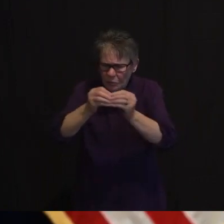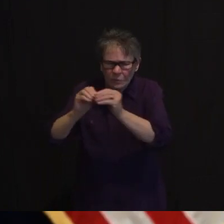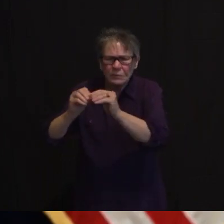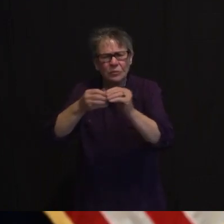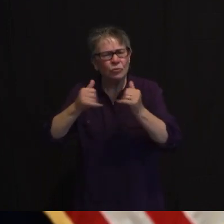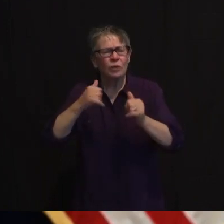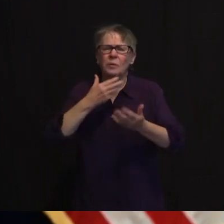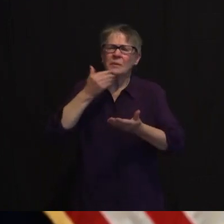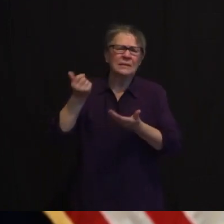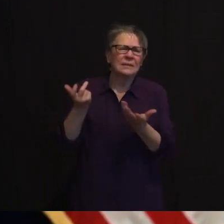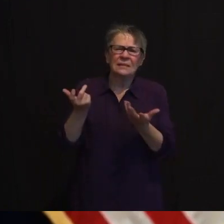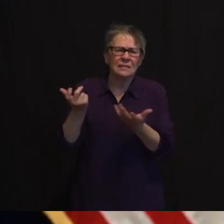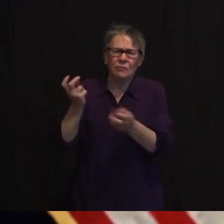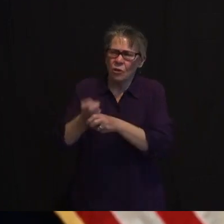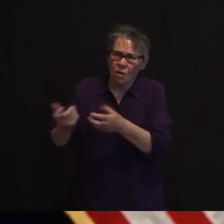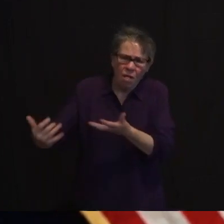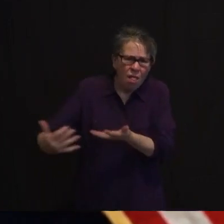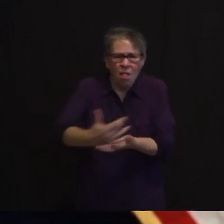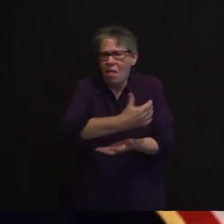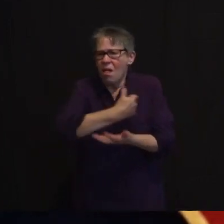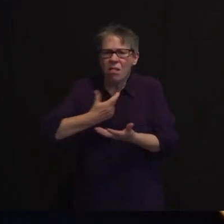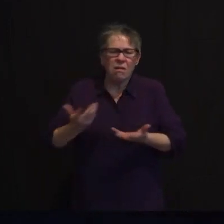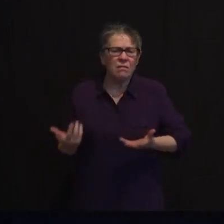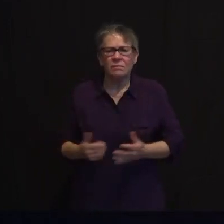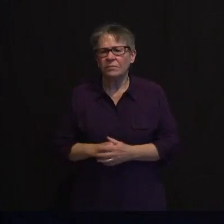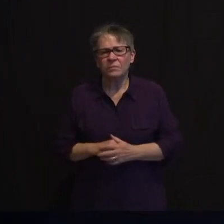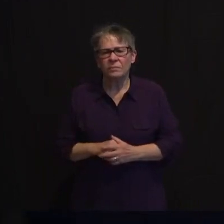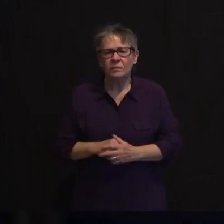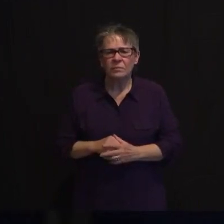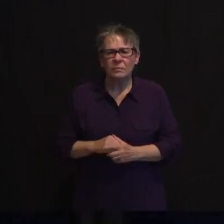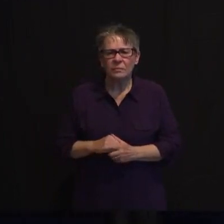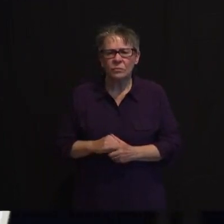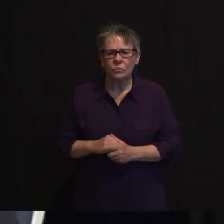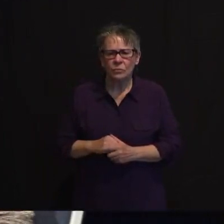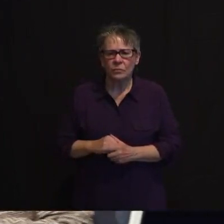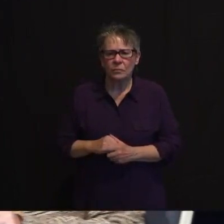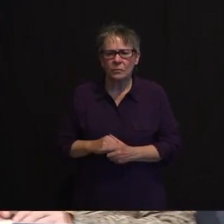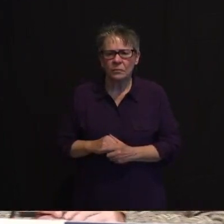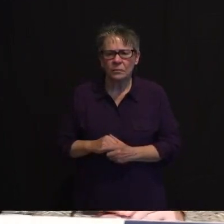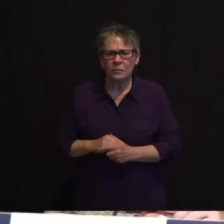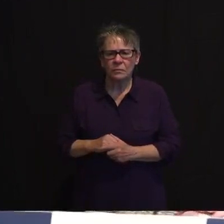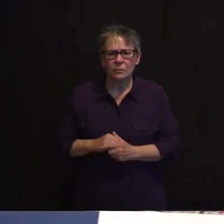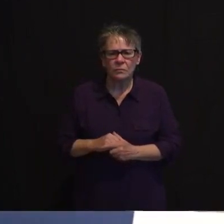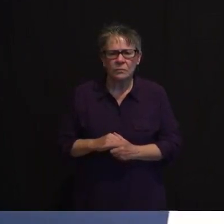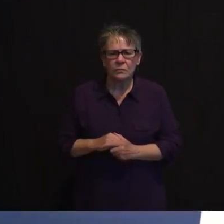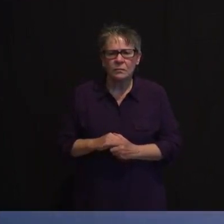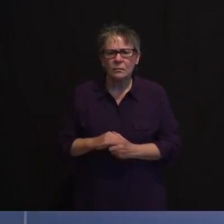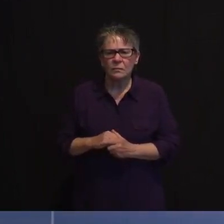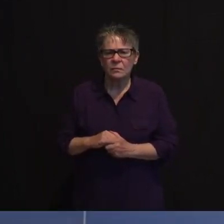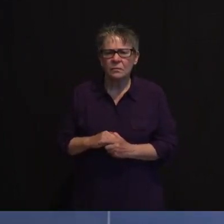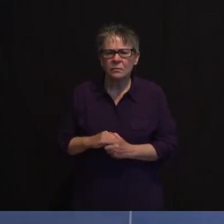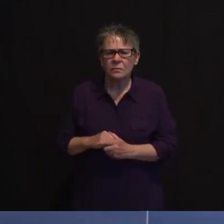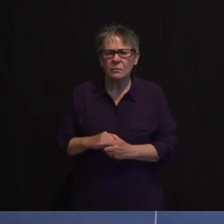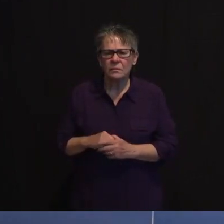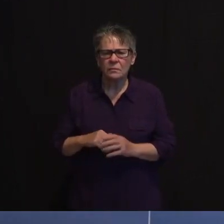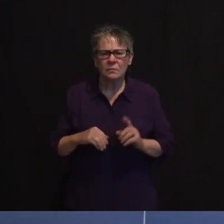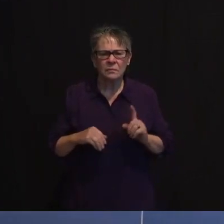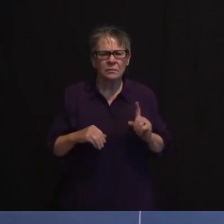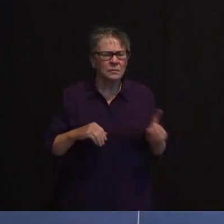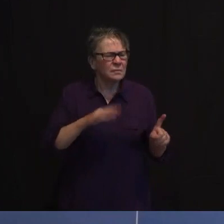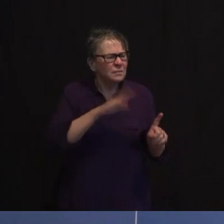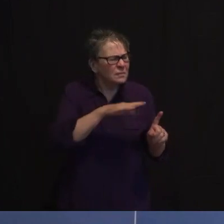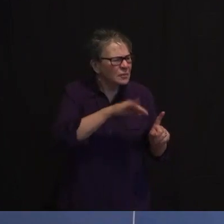Judy? First on treated and released, we do not have numbers on the individuals come into the emergency